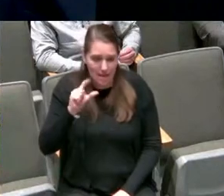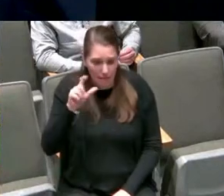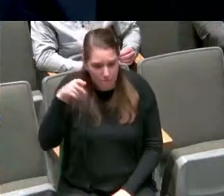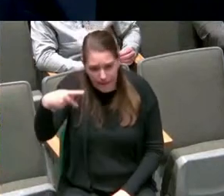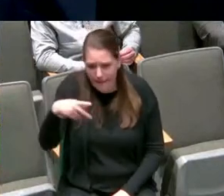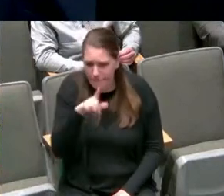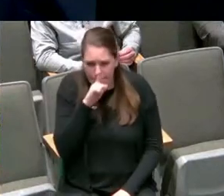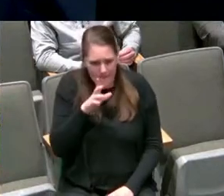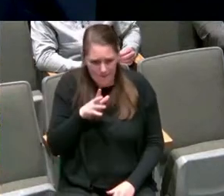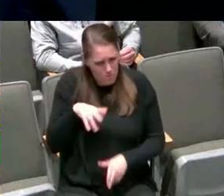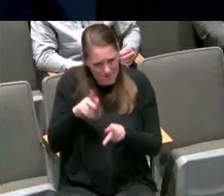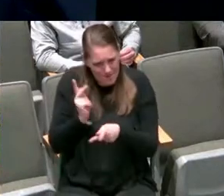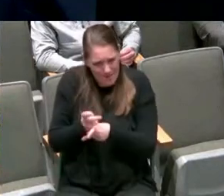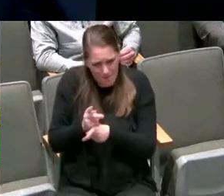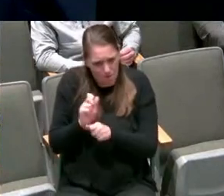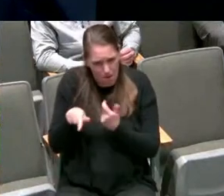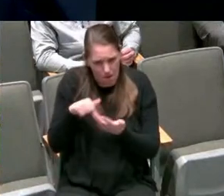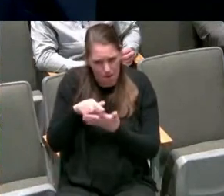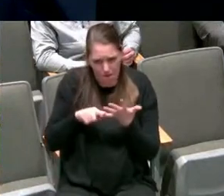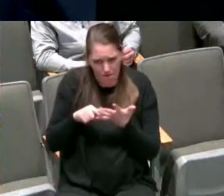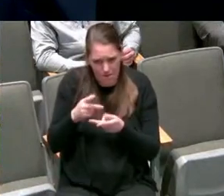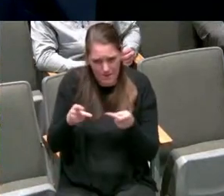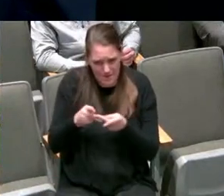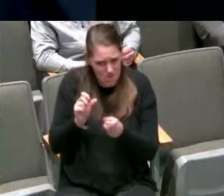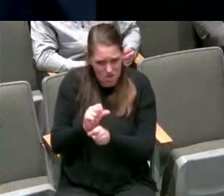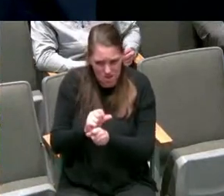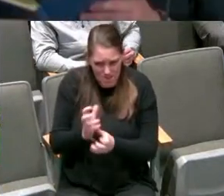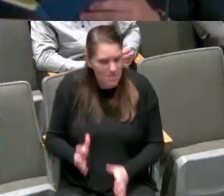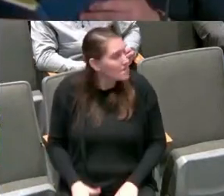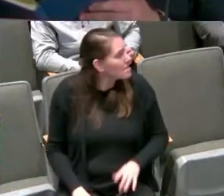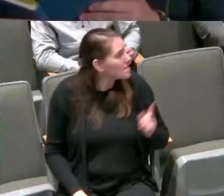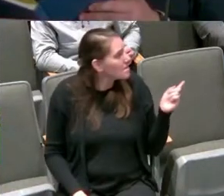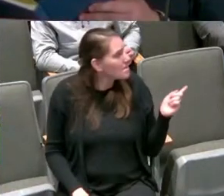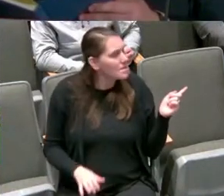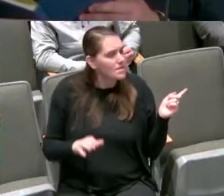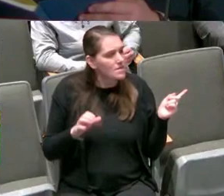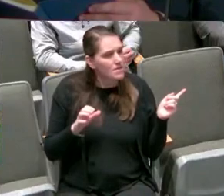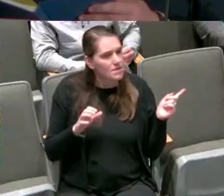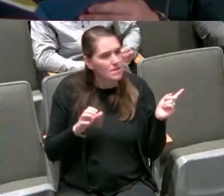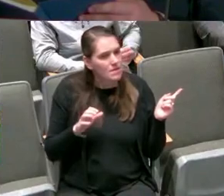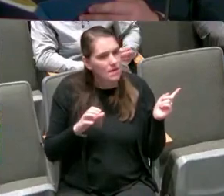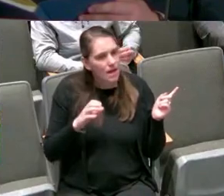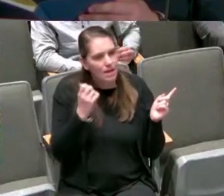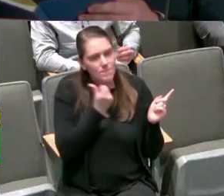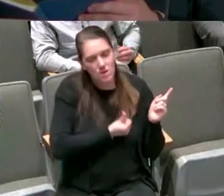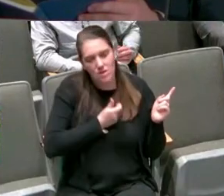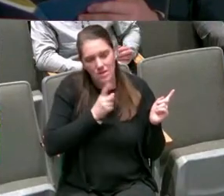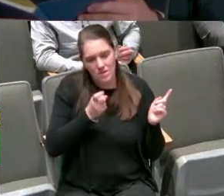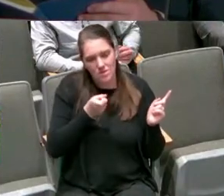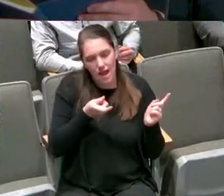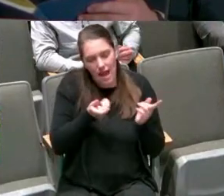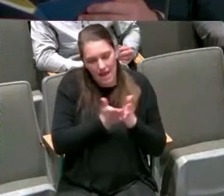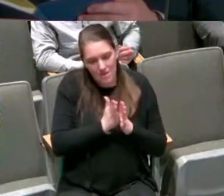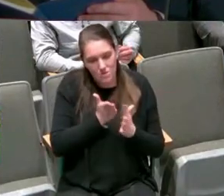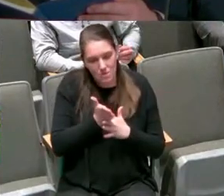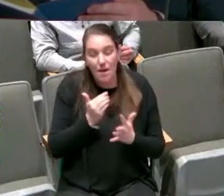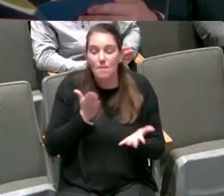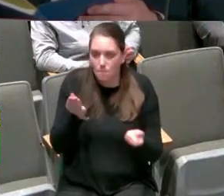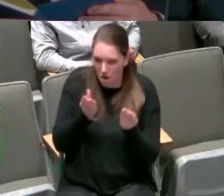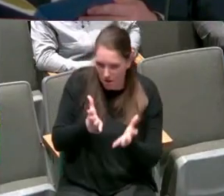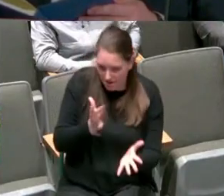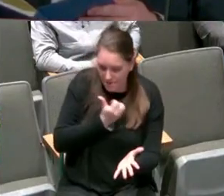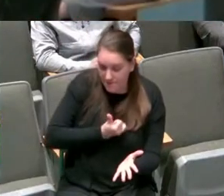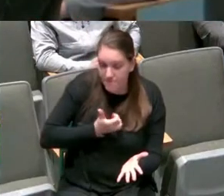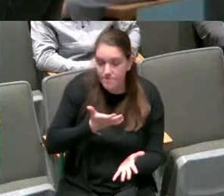all of those positions would remain intact thank you I'm sorry you need to ask through me please moderator